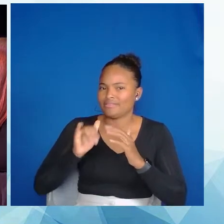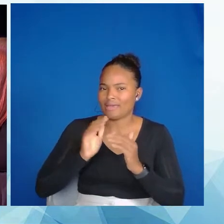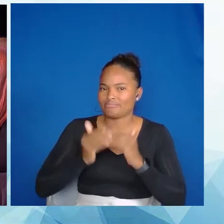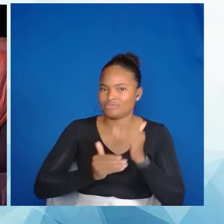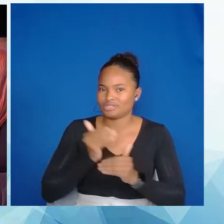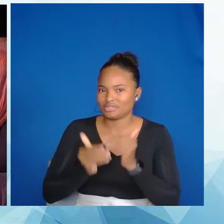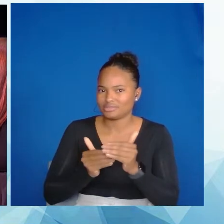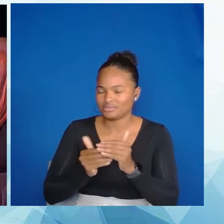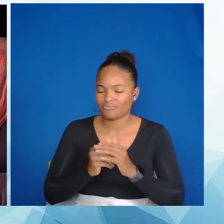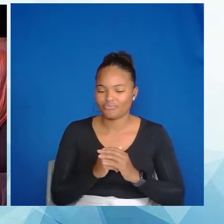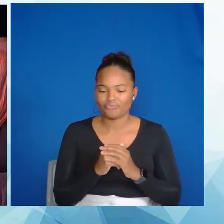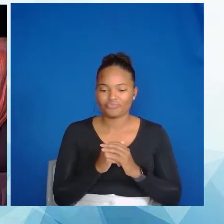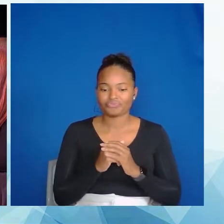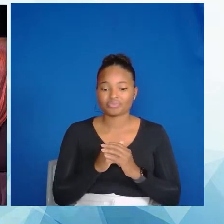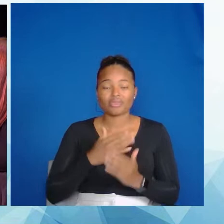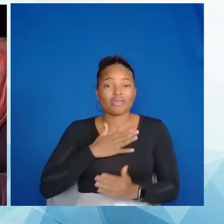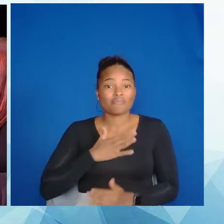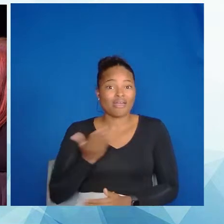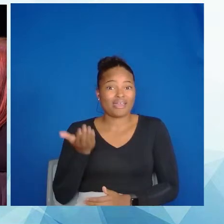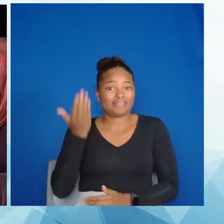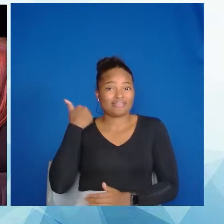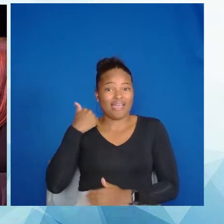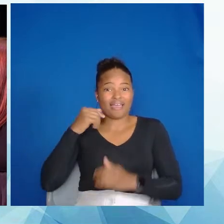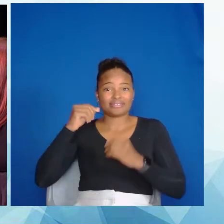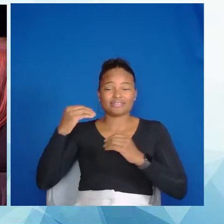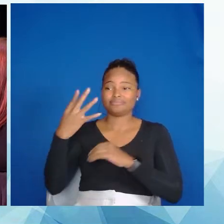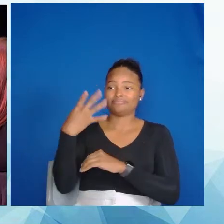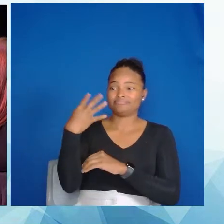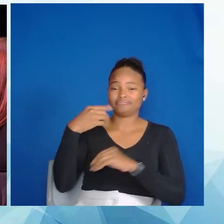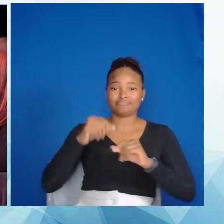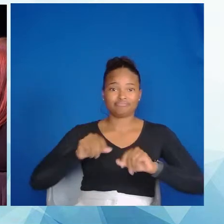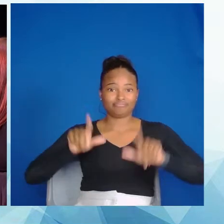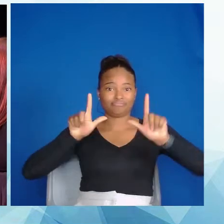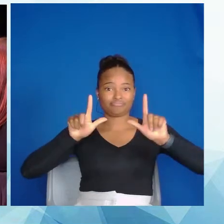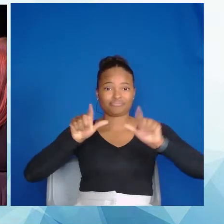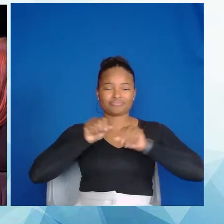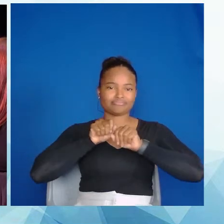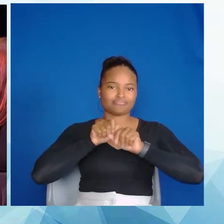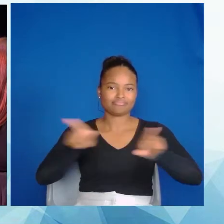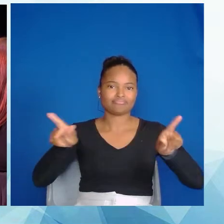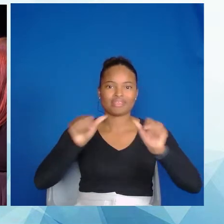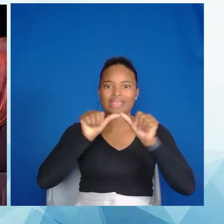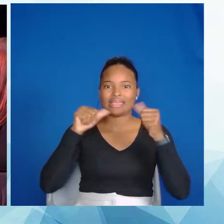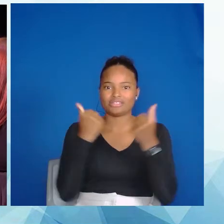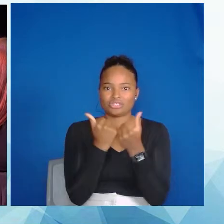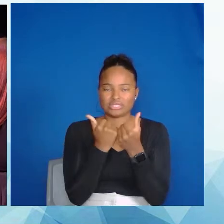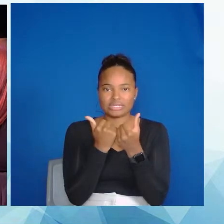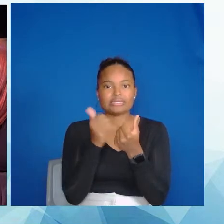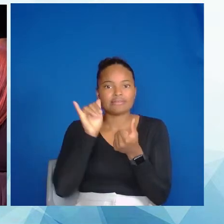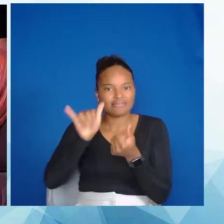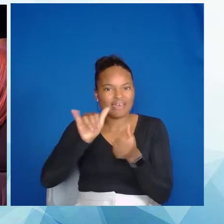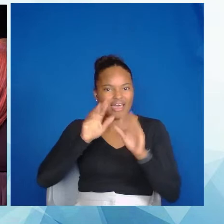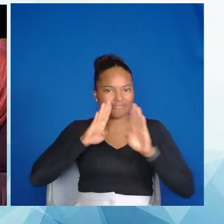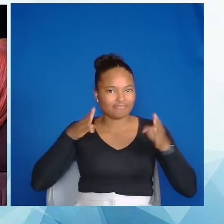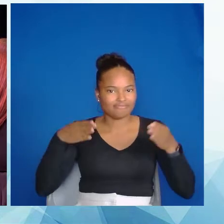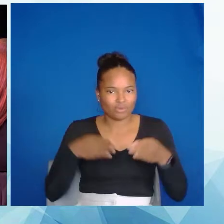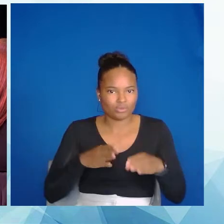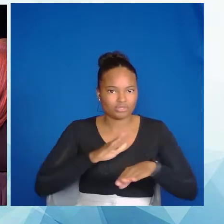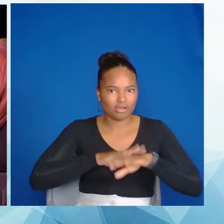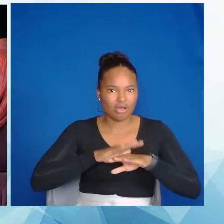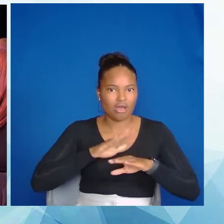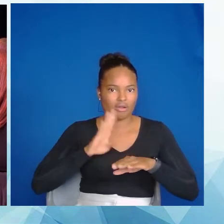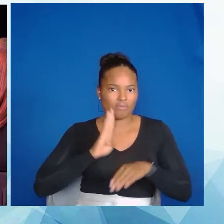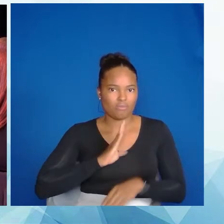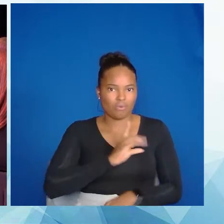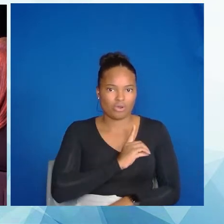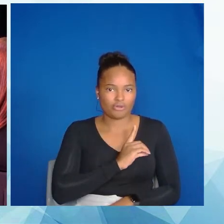My last vlog to the agency focused on our board. I talked about